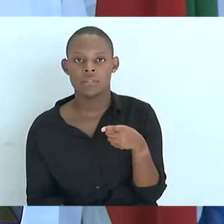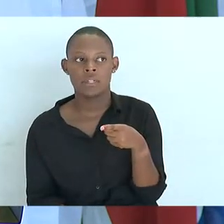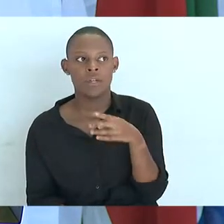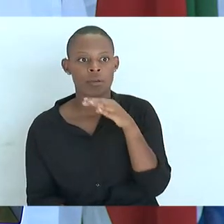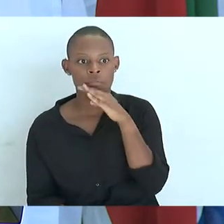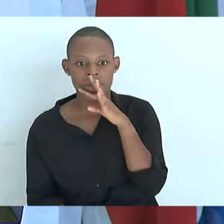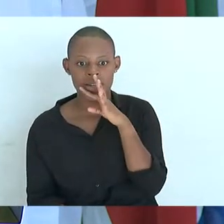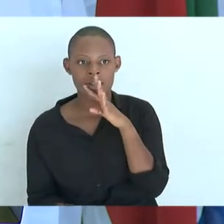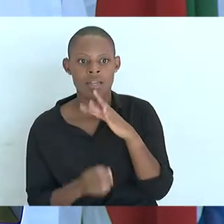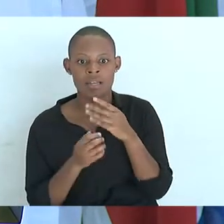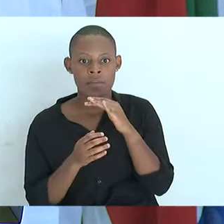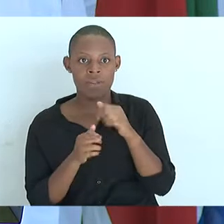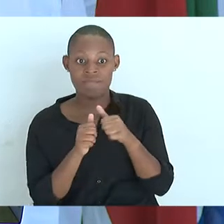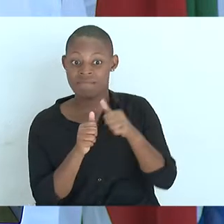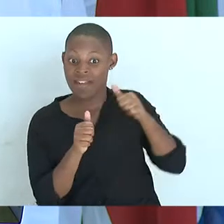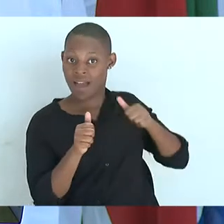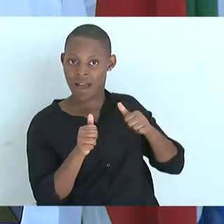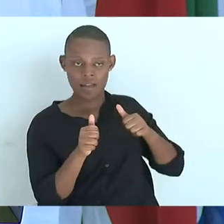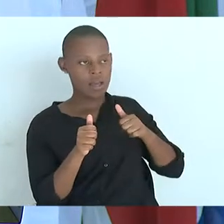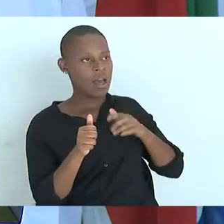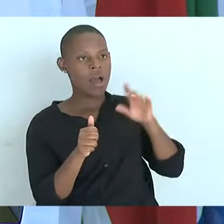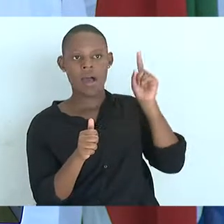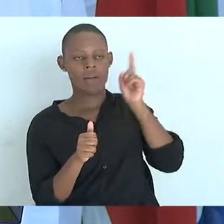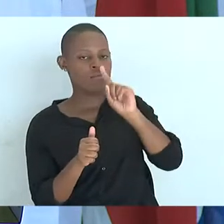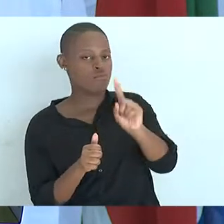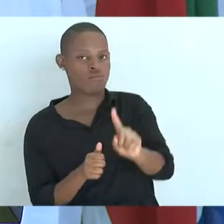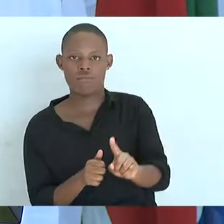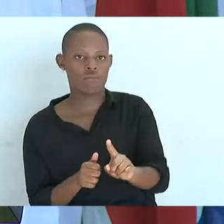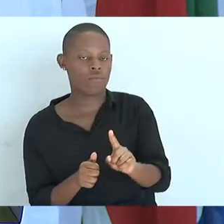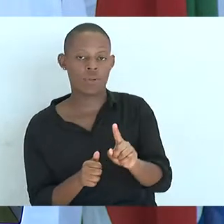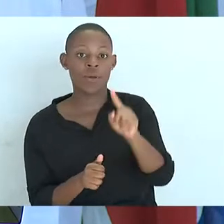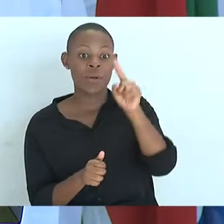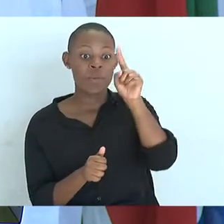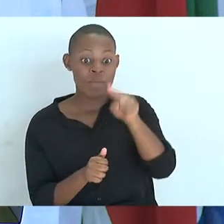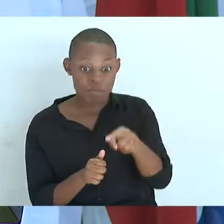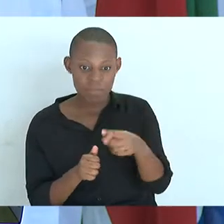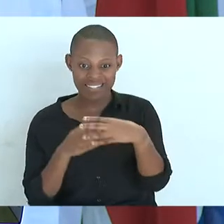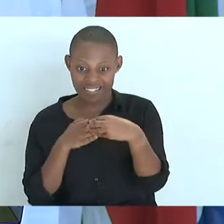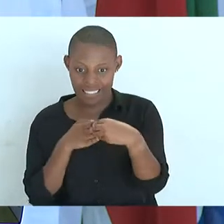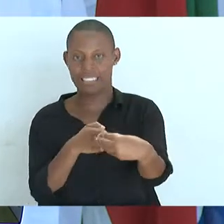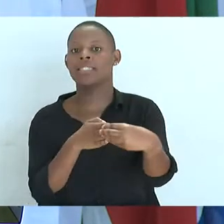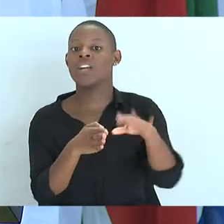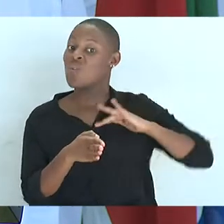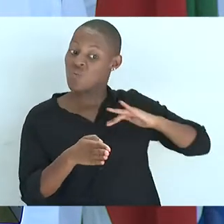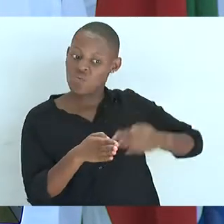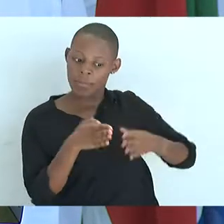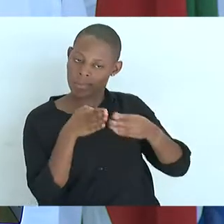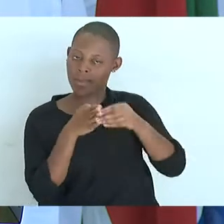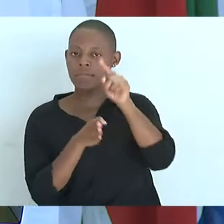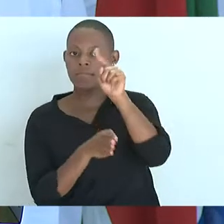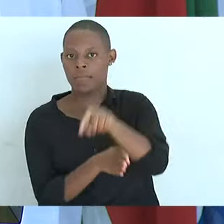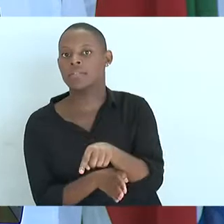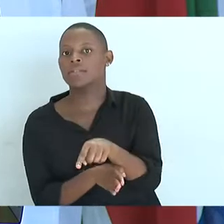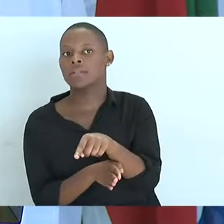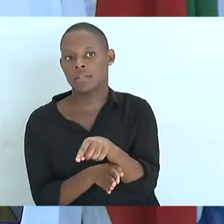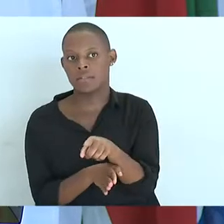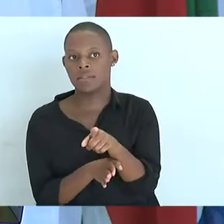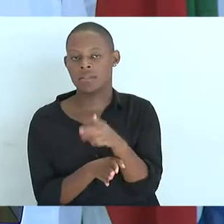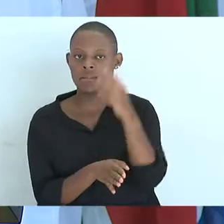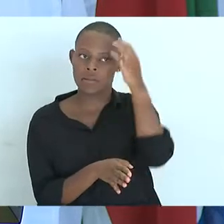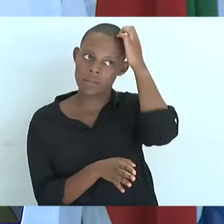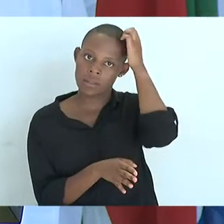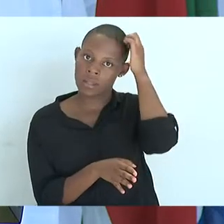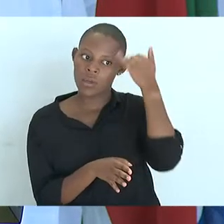masingashiyeki ngemuva, we should be role players. That's what we are looking for as we